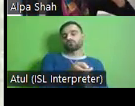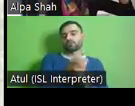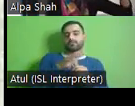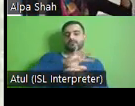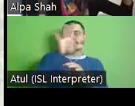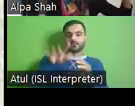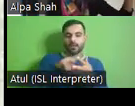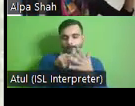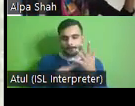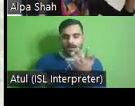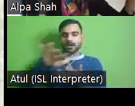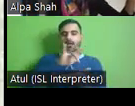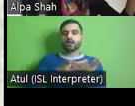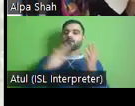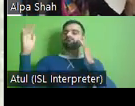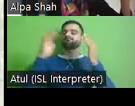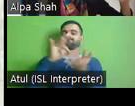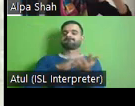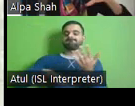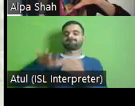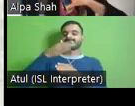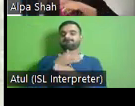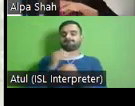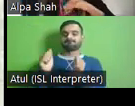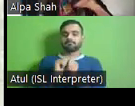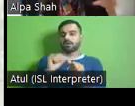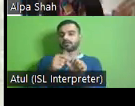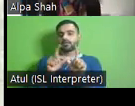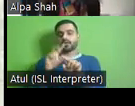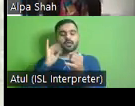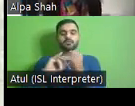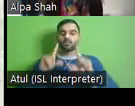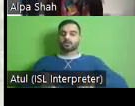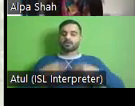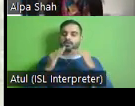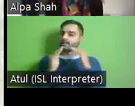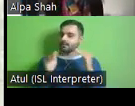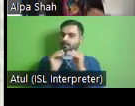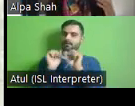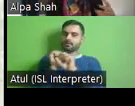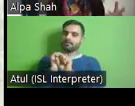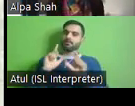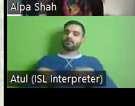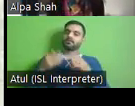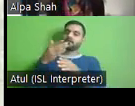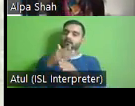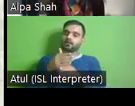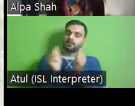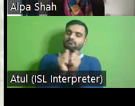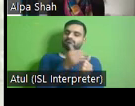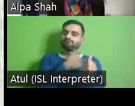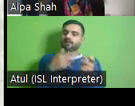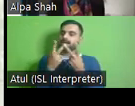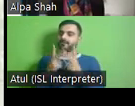these forested and hilly parts where a lot of Adivasis live, I think, share some